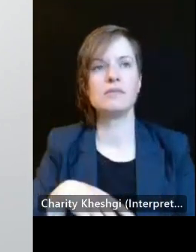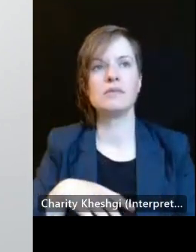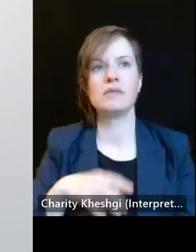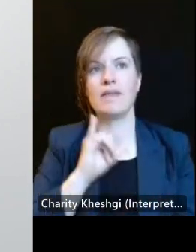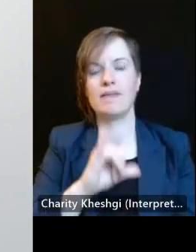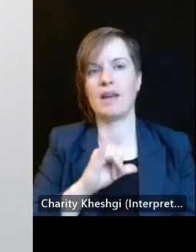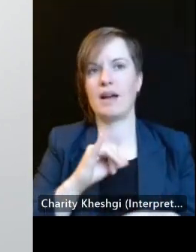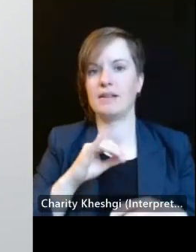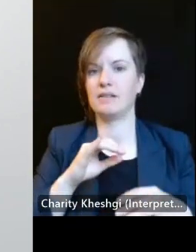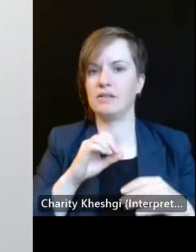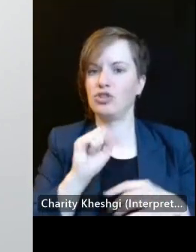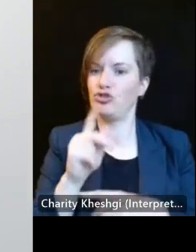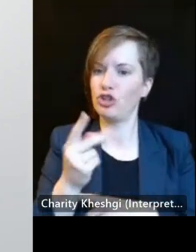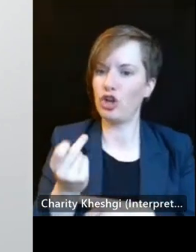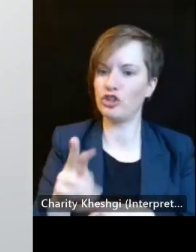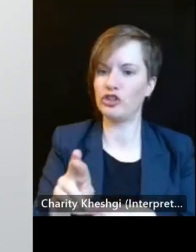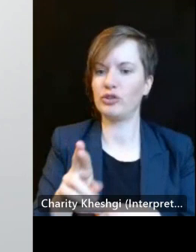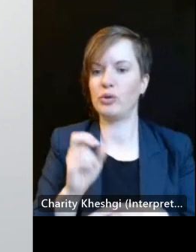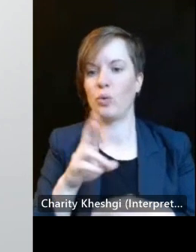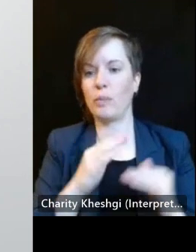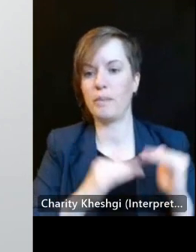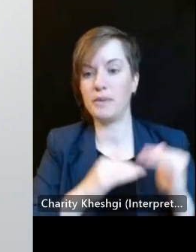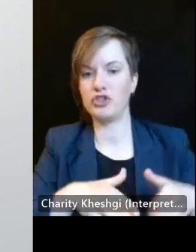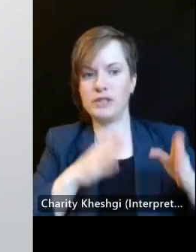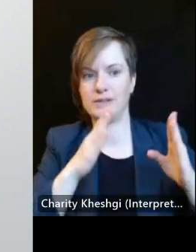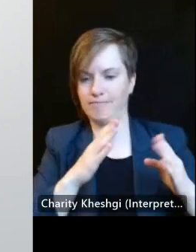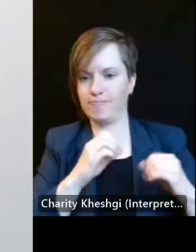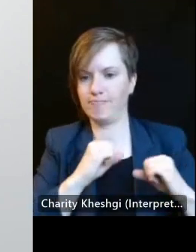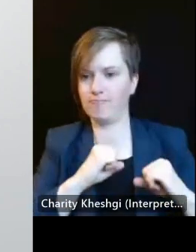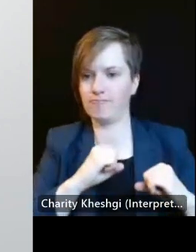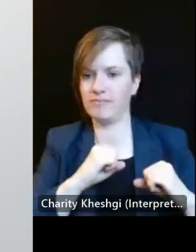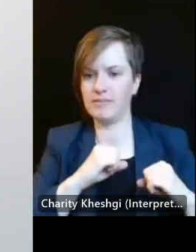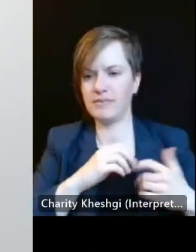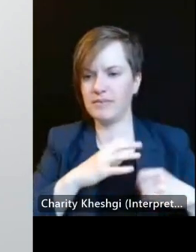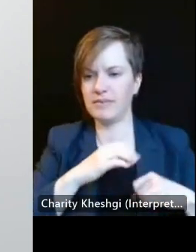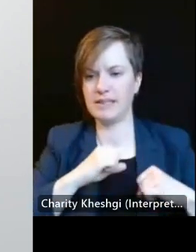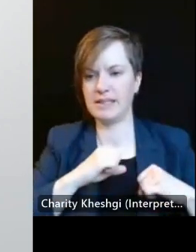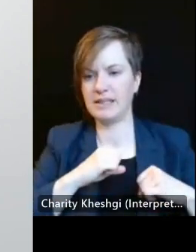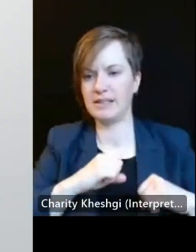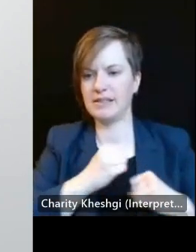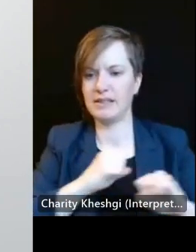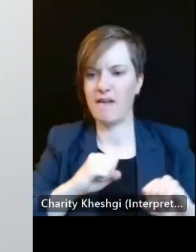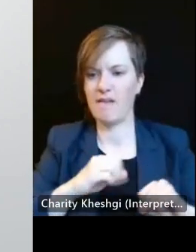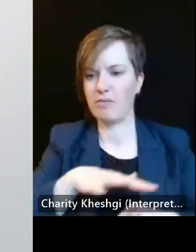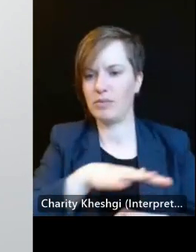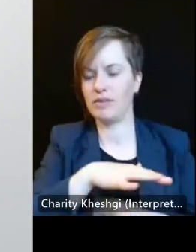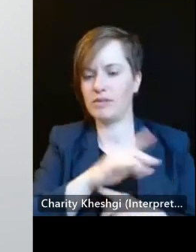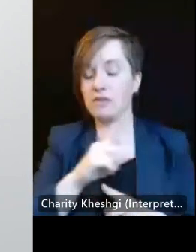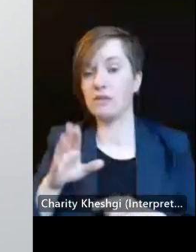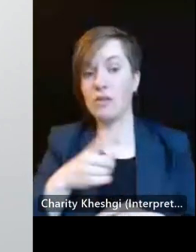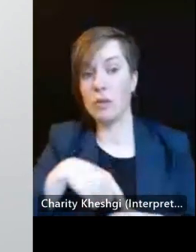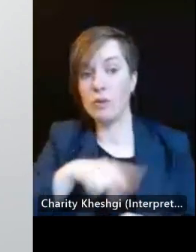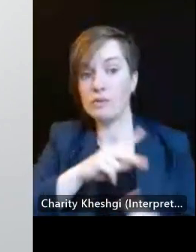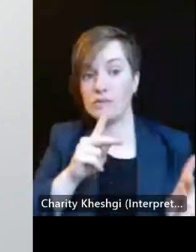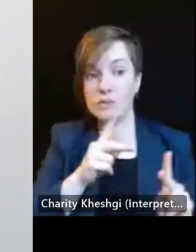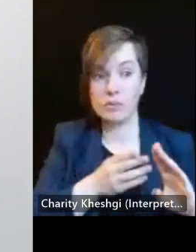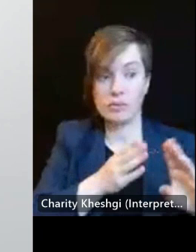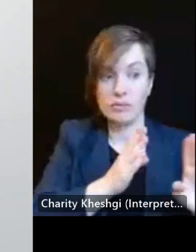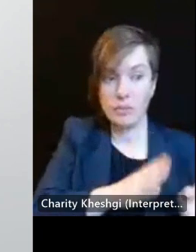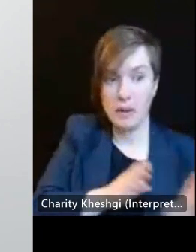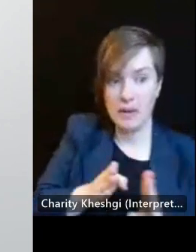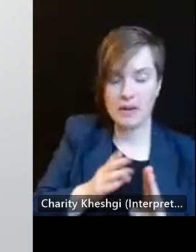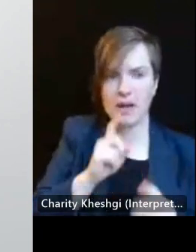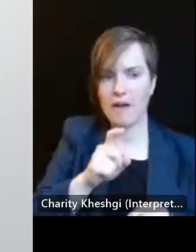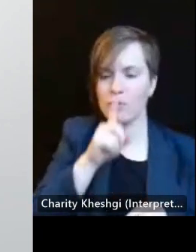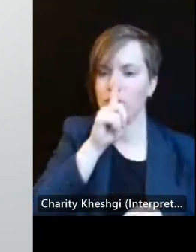emergency plans they must ensure that there are sufficient accessible shelters and temporary housing